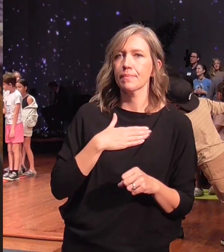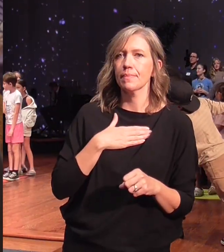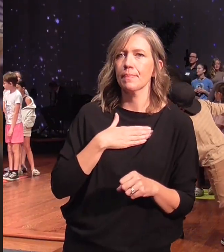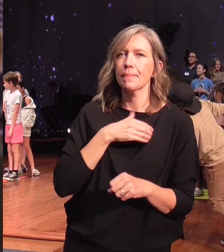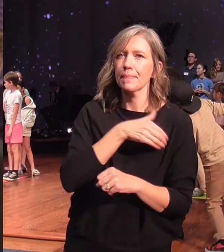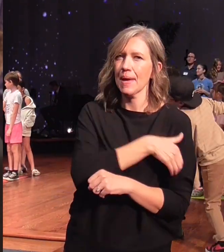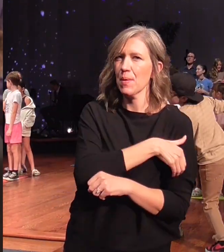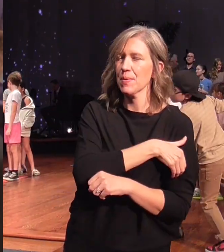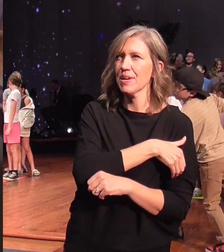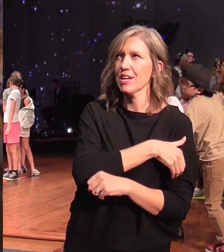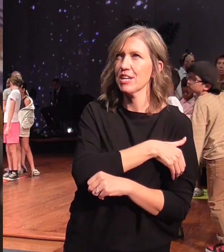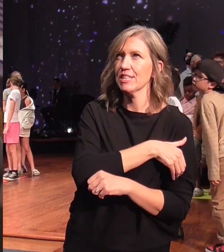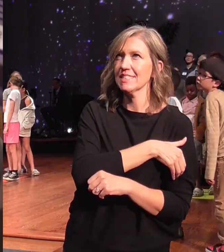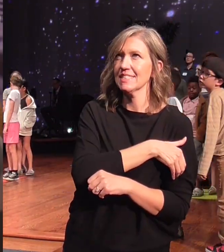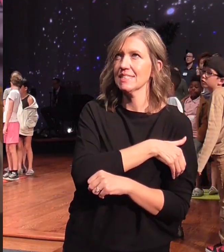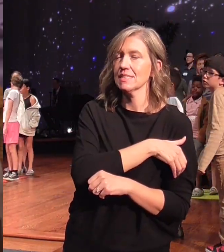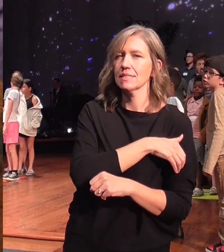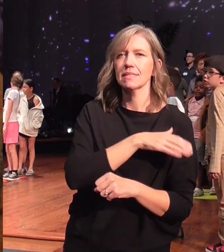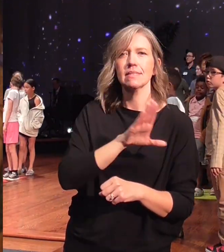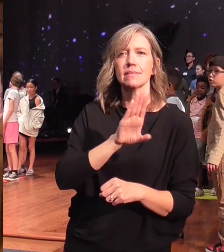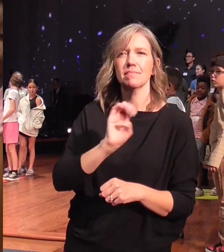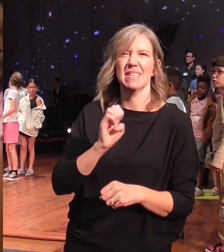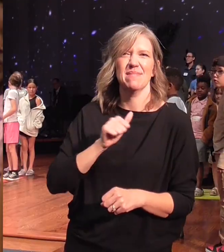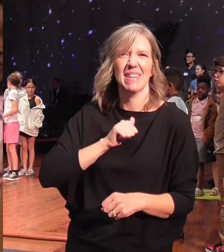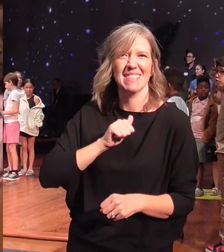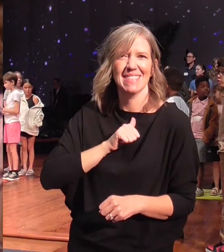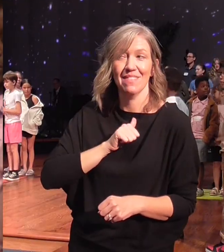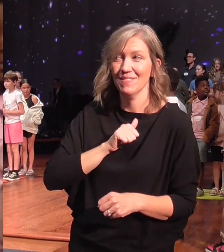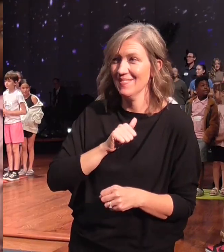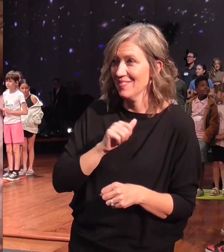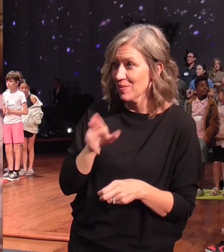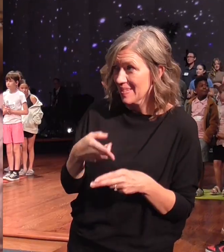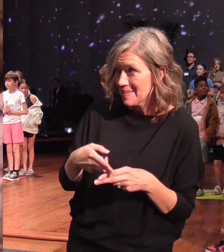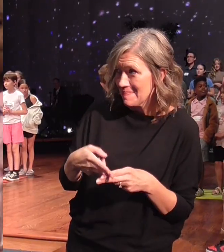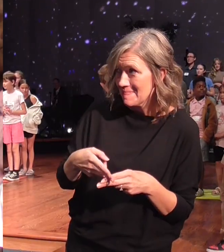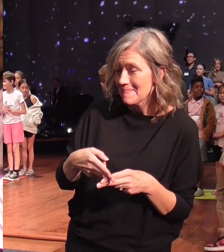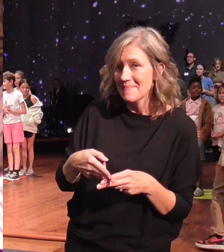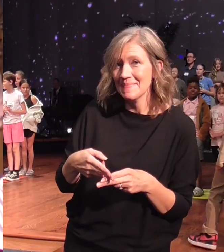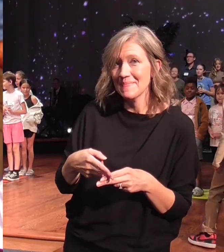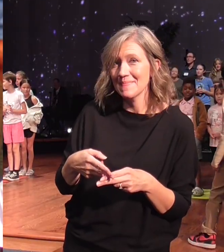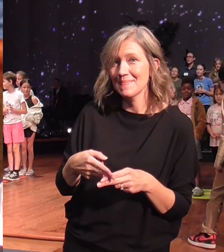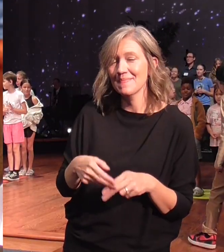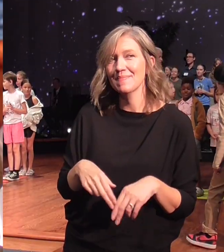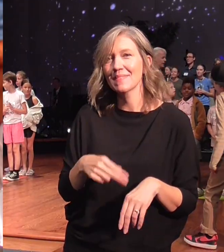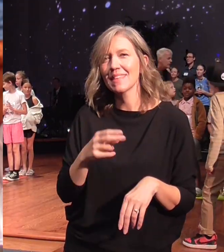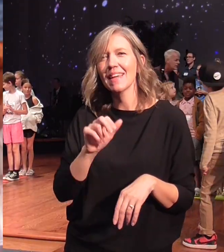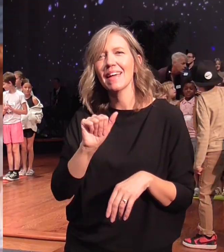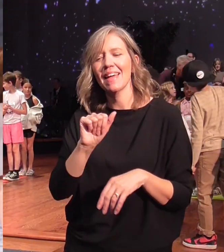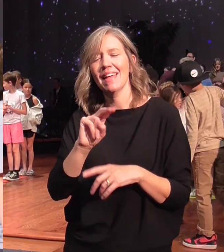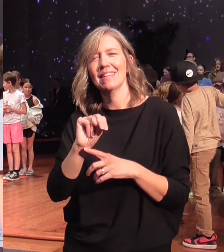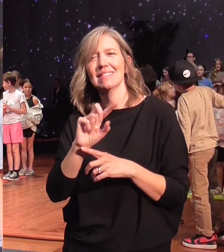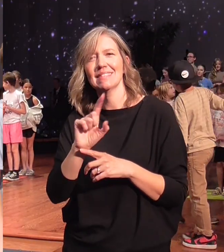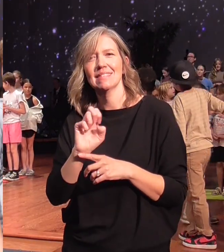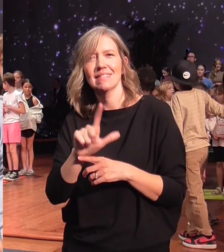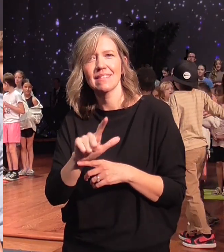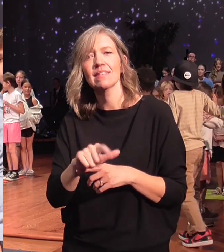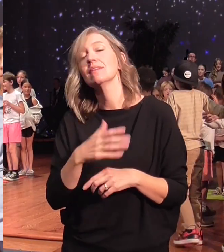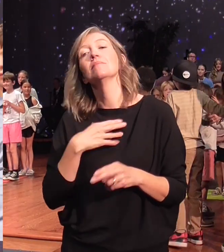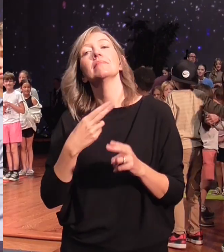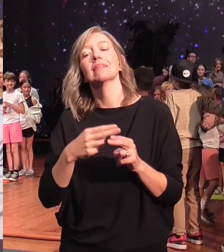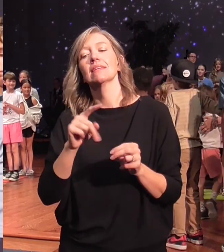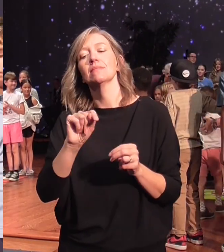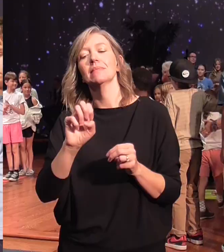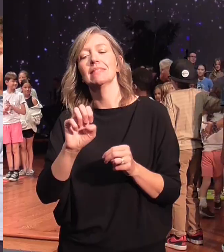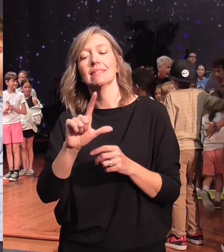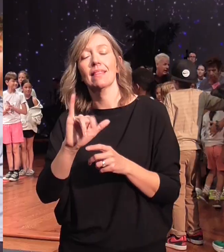power is being myself. What's your name? Enzo. My name is Talise,